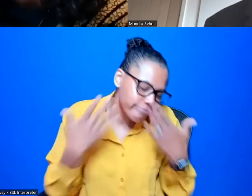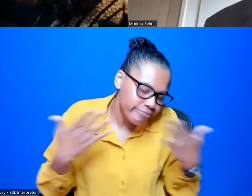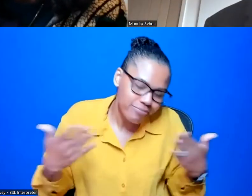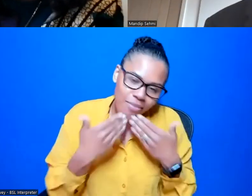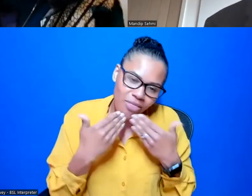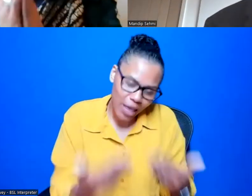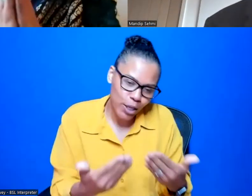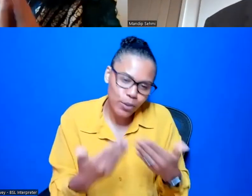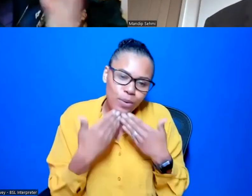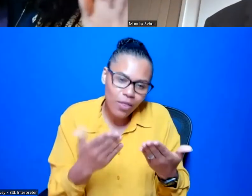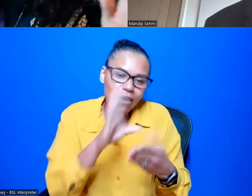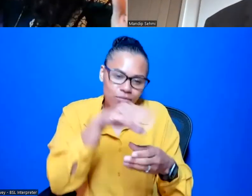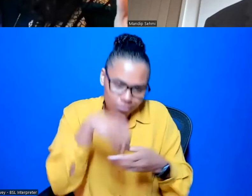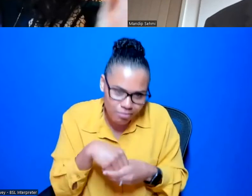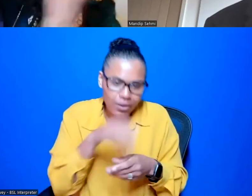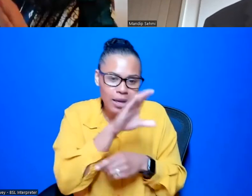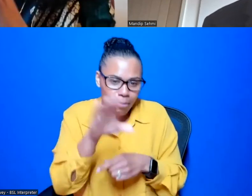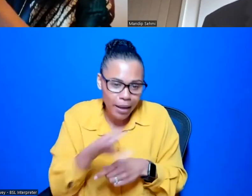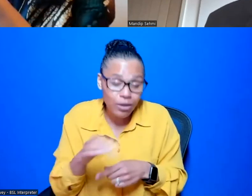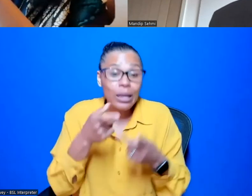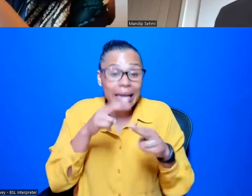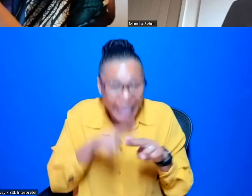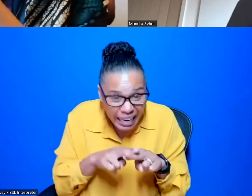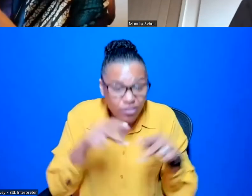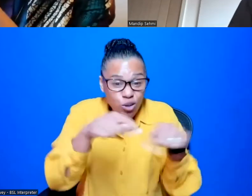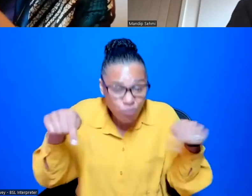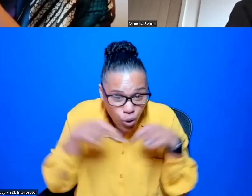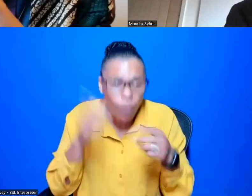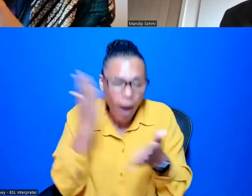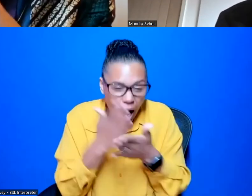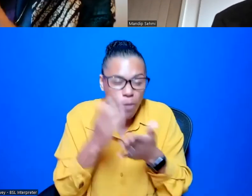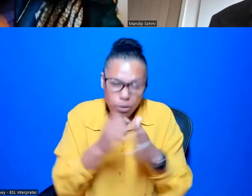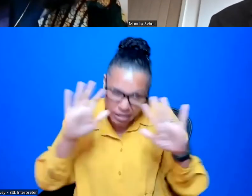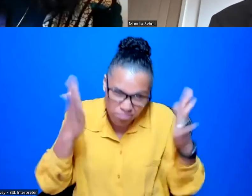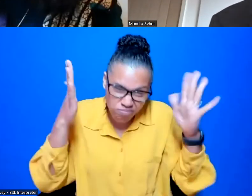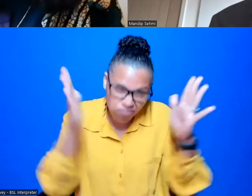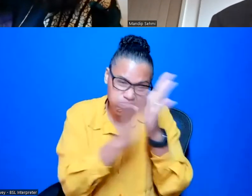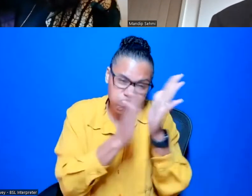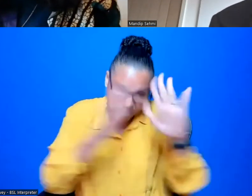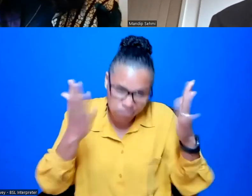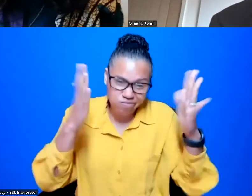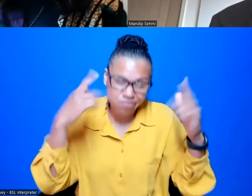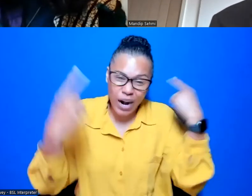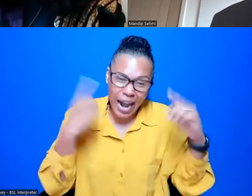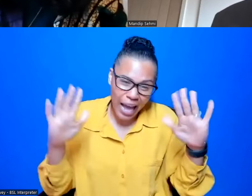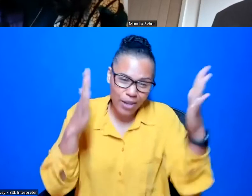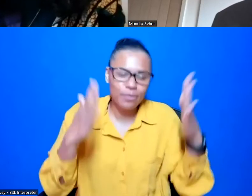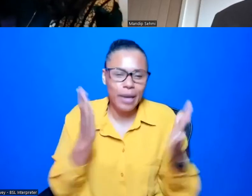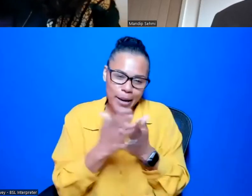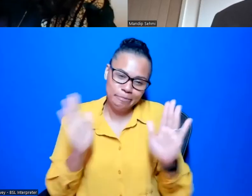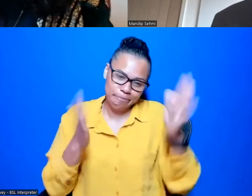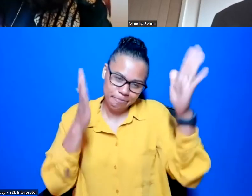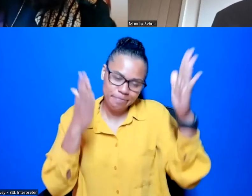contributing to our panel. If we were in the room, we'd be giving you a massive clap. I'm giving you a clap now, Mandeep. You're a star. Thank you very much, and for stepping